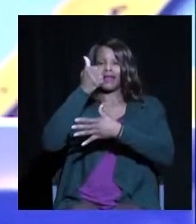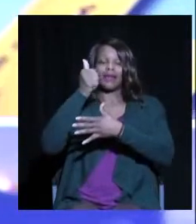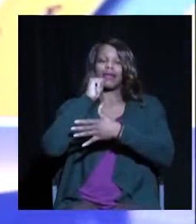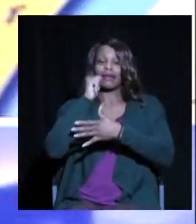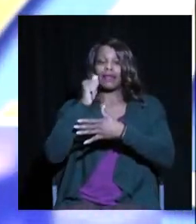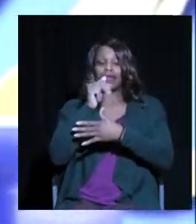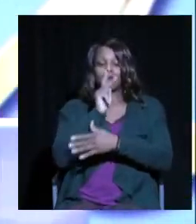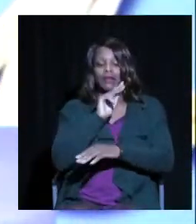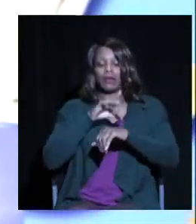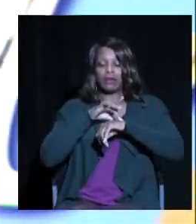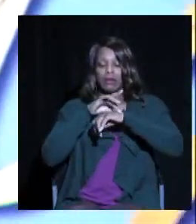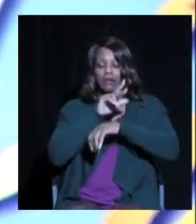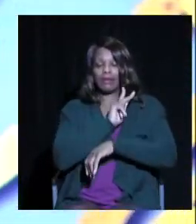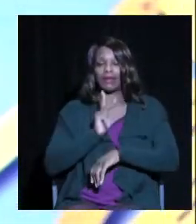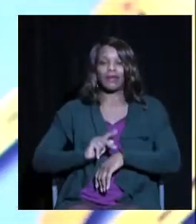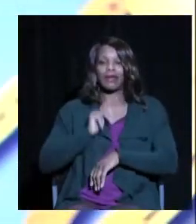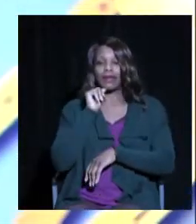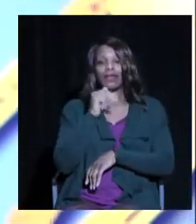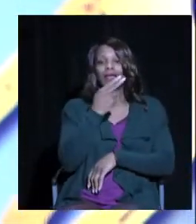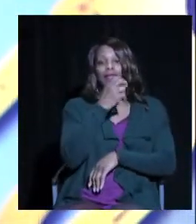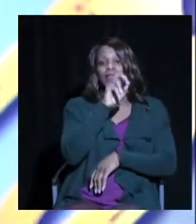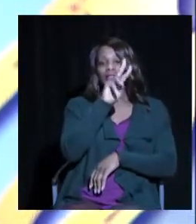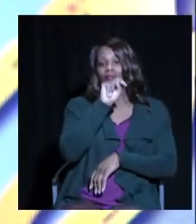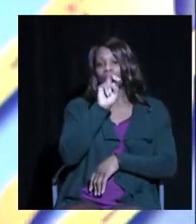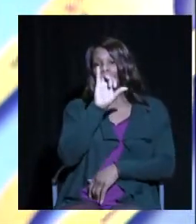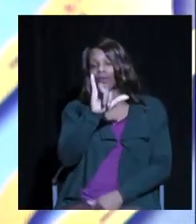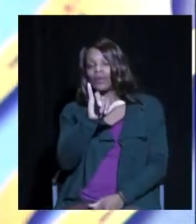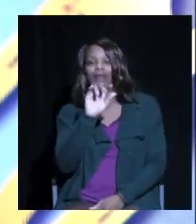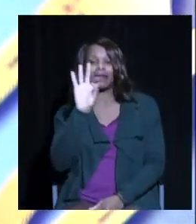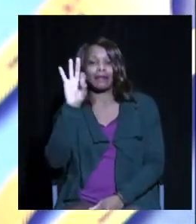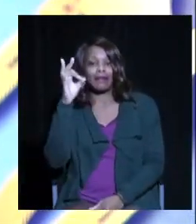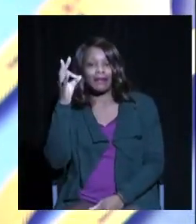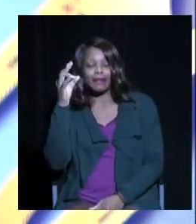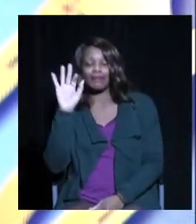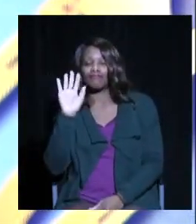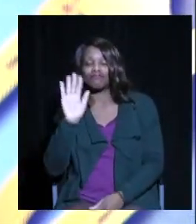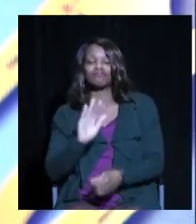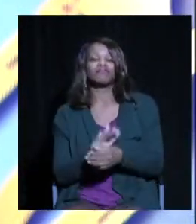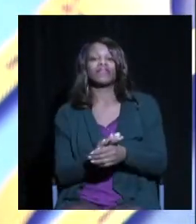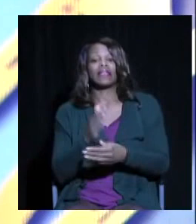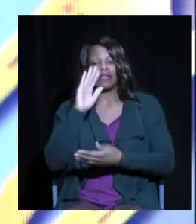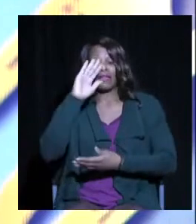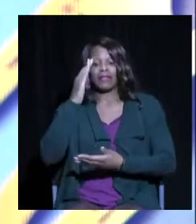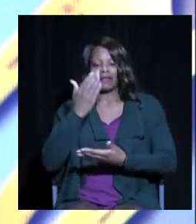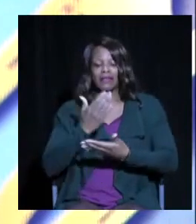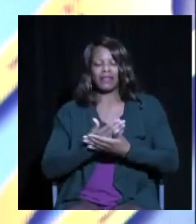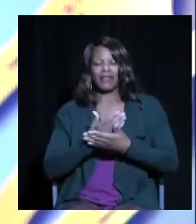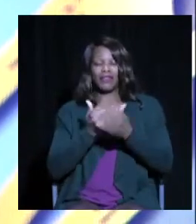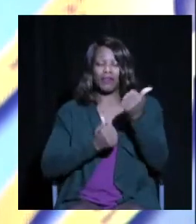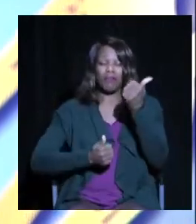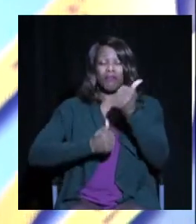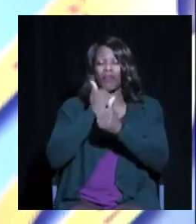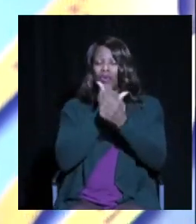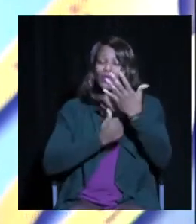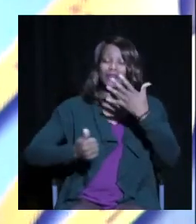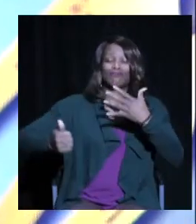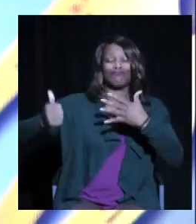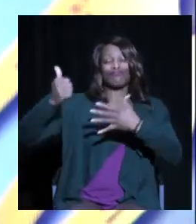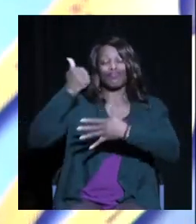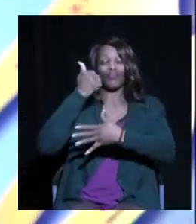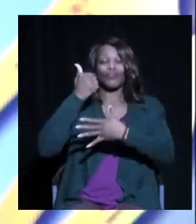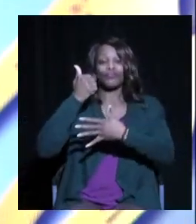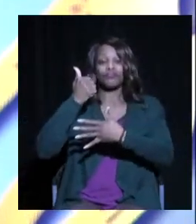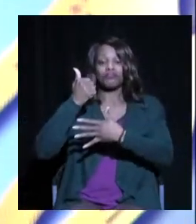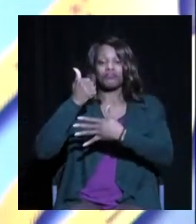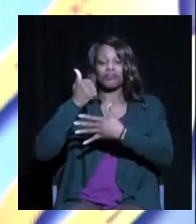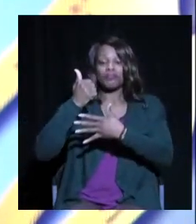king. This is not Henry the Ninth. This is not some dude. This is the Son of the Most High. It says he'll be given